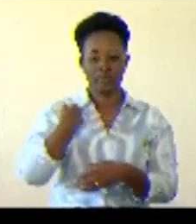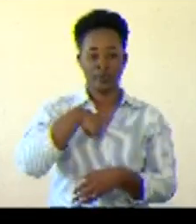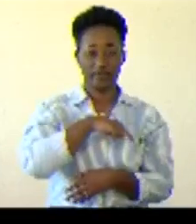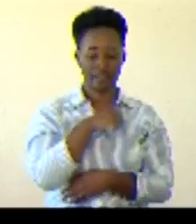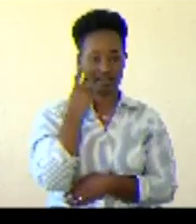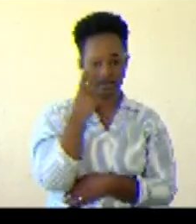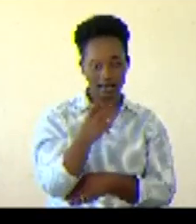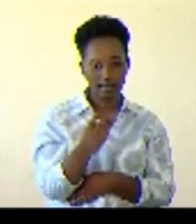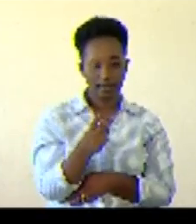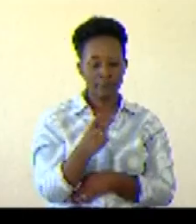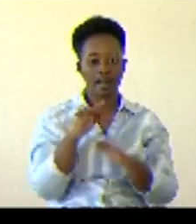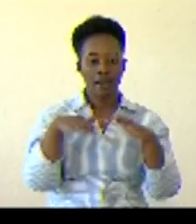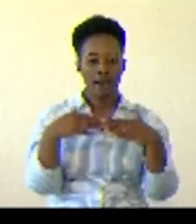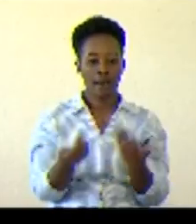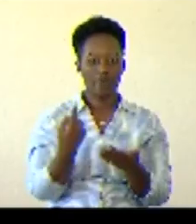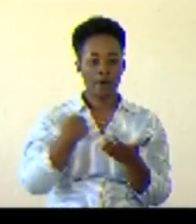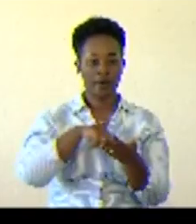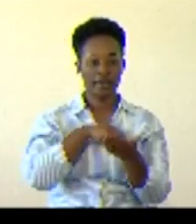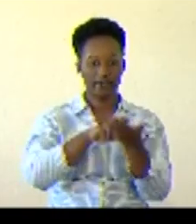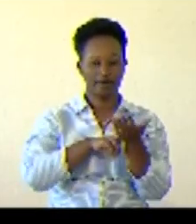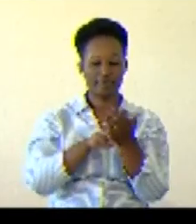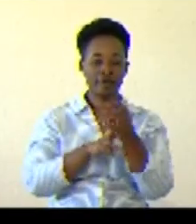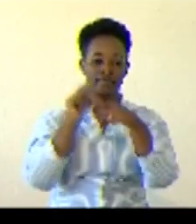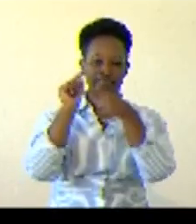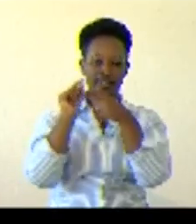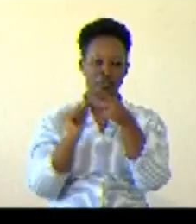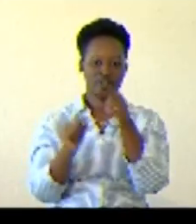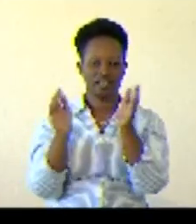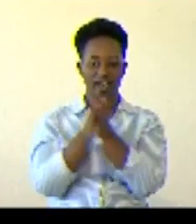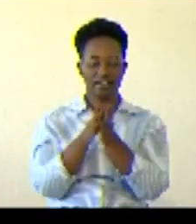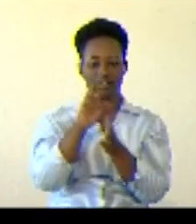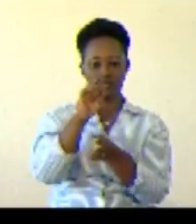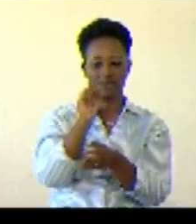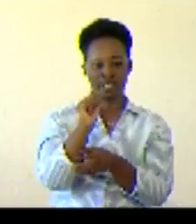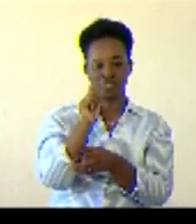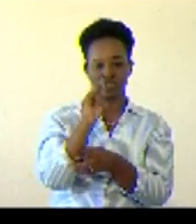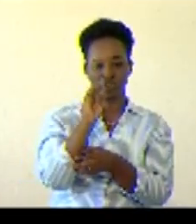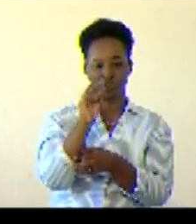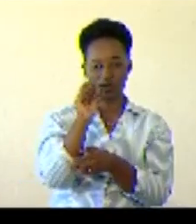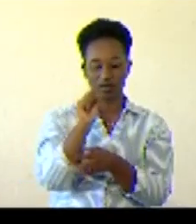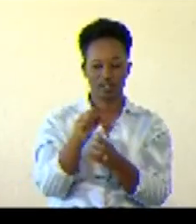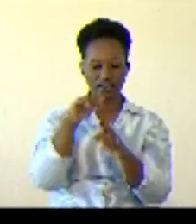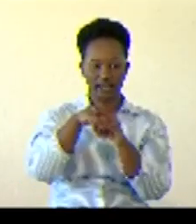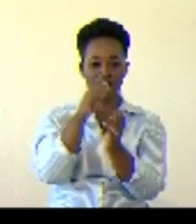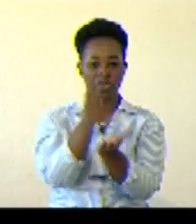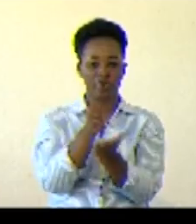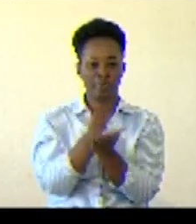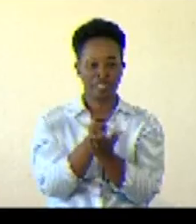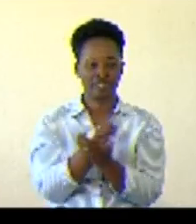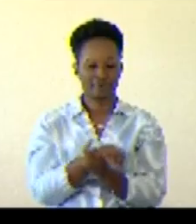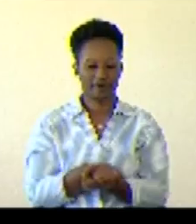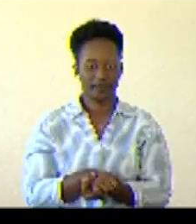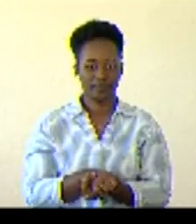see how we apply fractions and ratios in economics. Fractions and